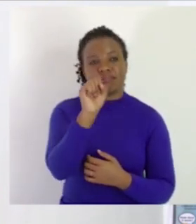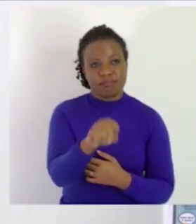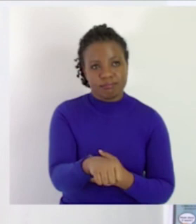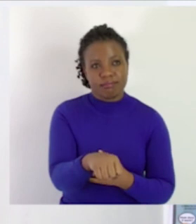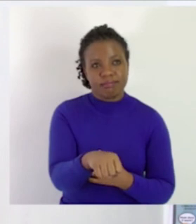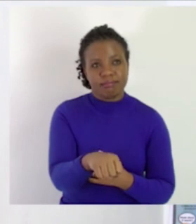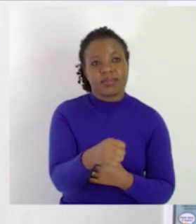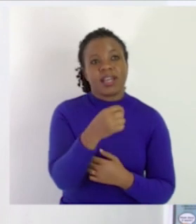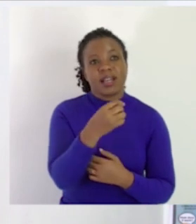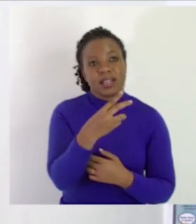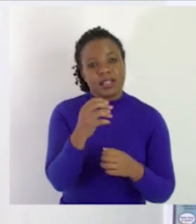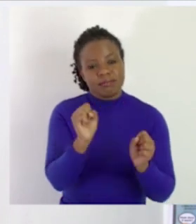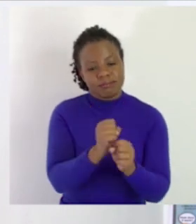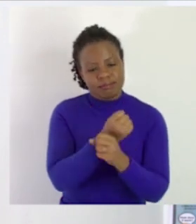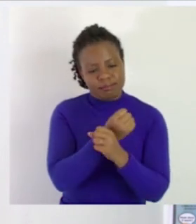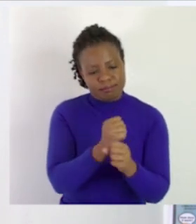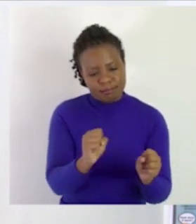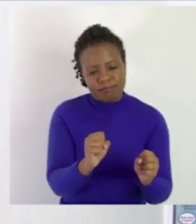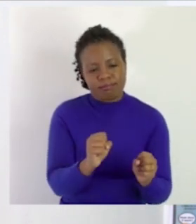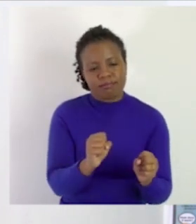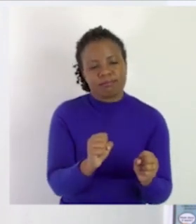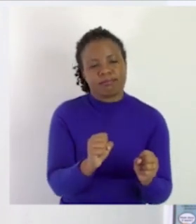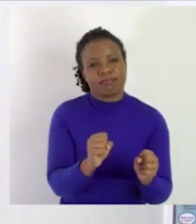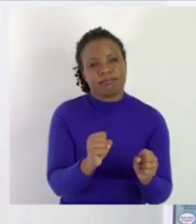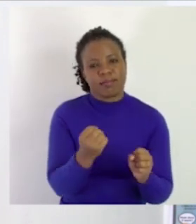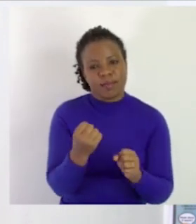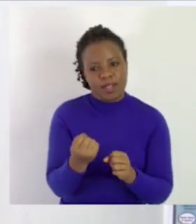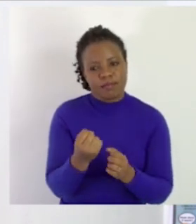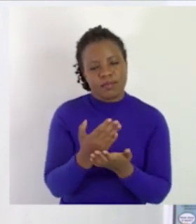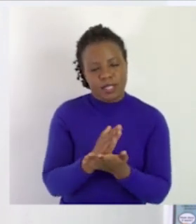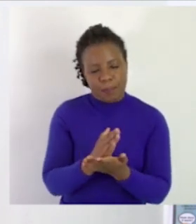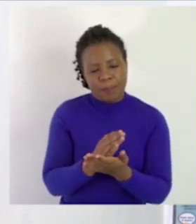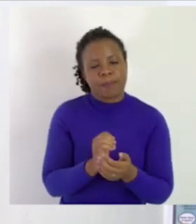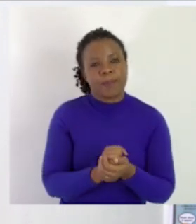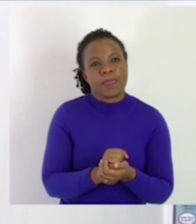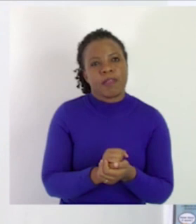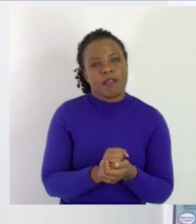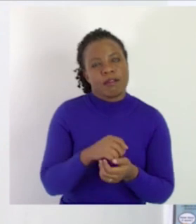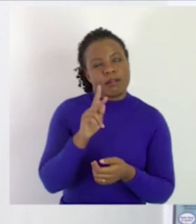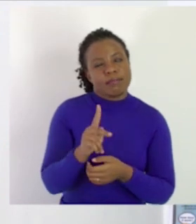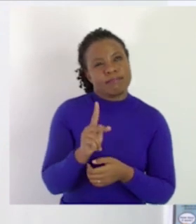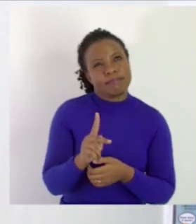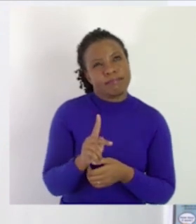they are the nouns which you cannot count. We also talked about